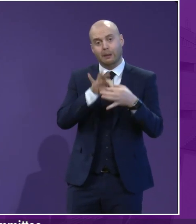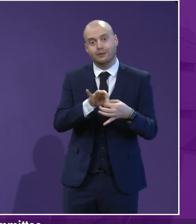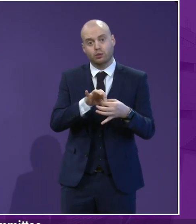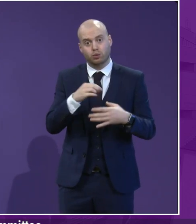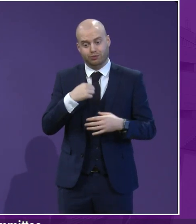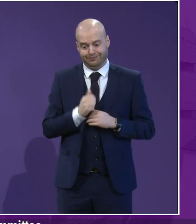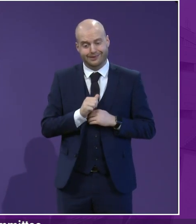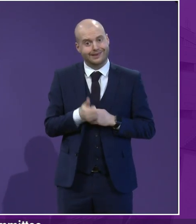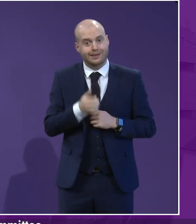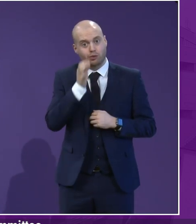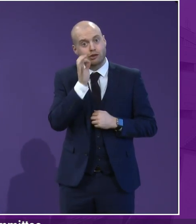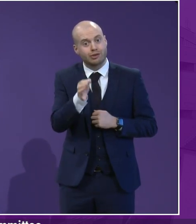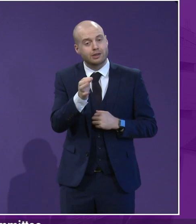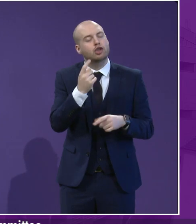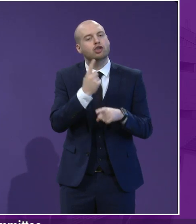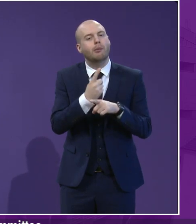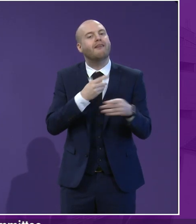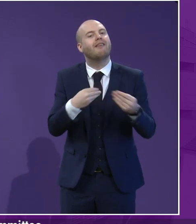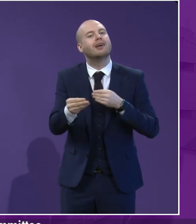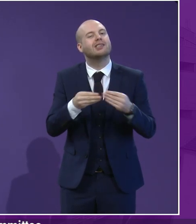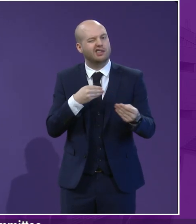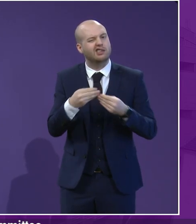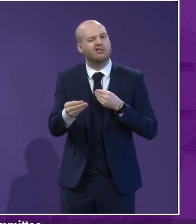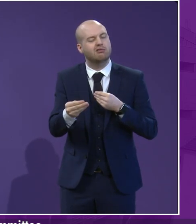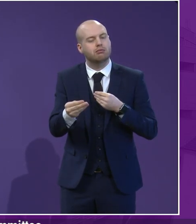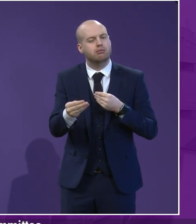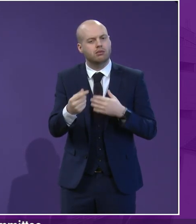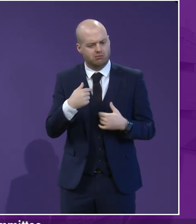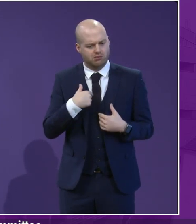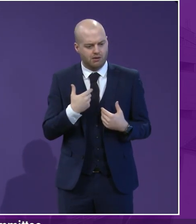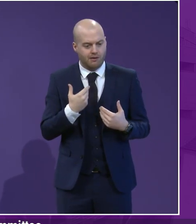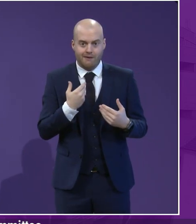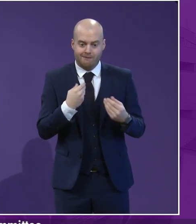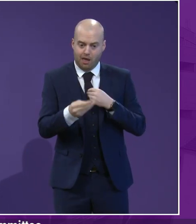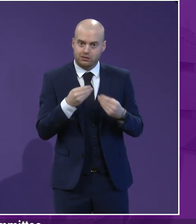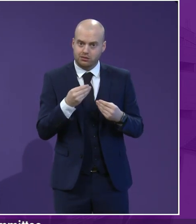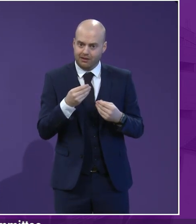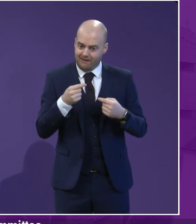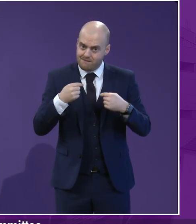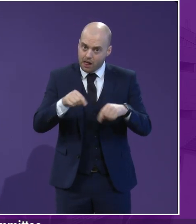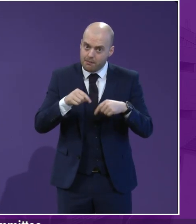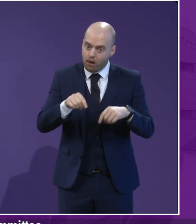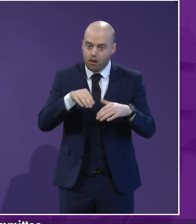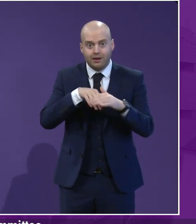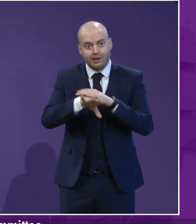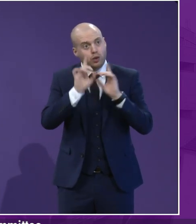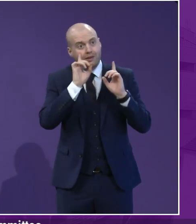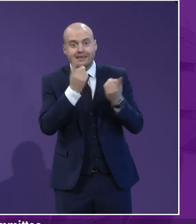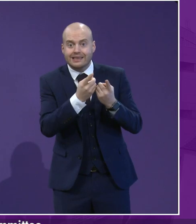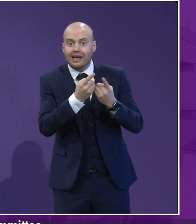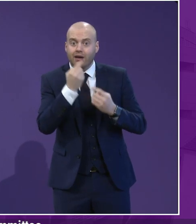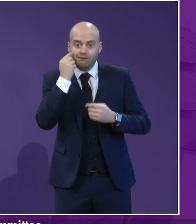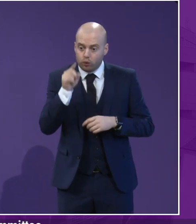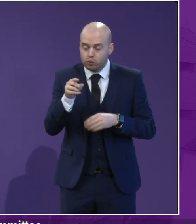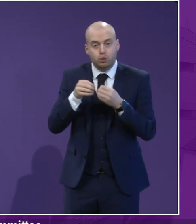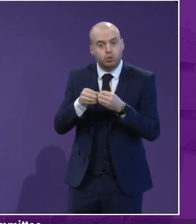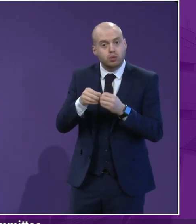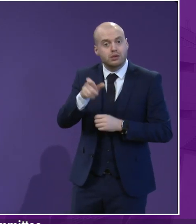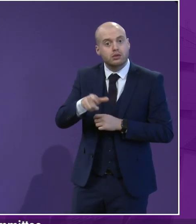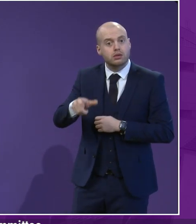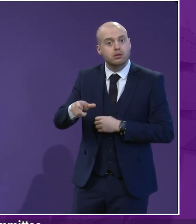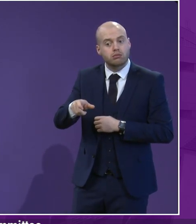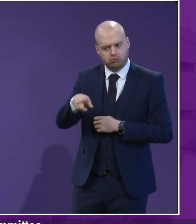there's sometimes a real lack of communication between the disability services and the academic staff. Touched on the next question